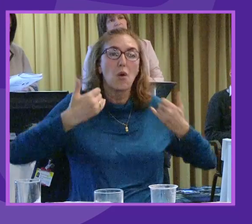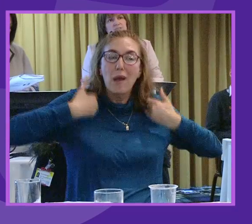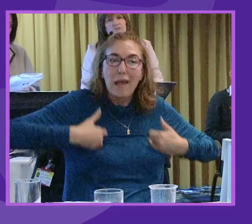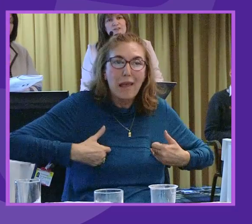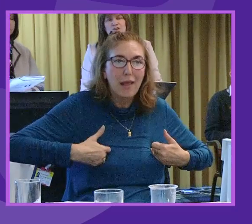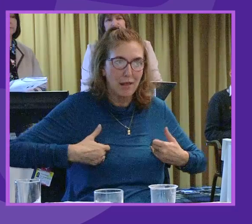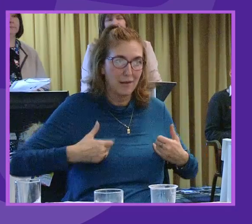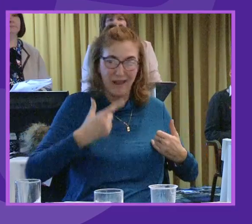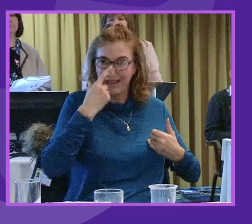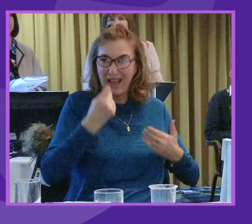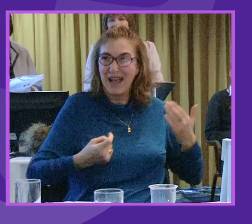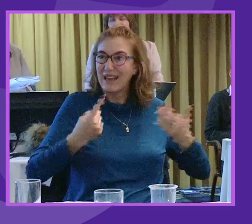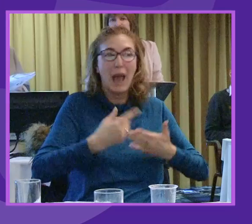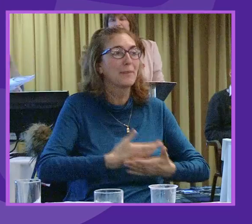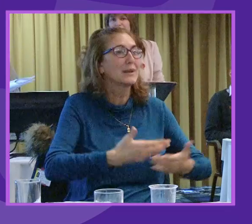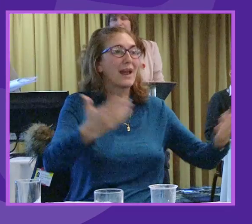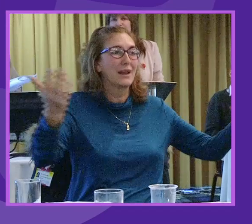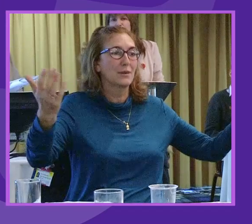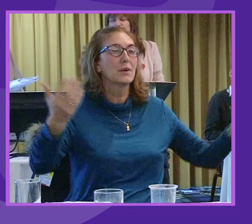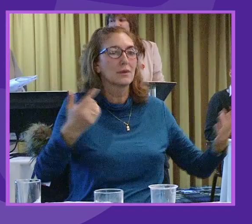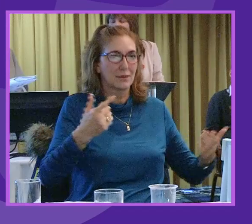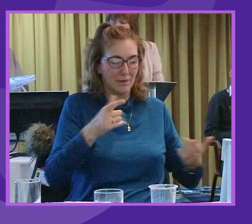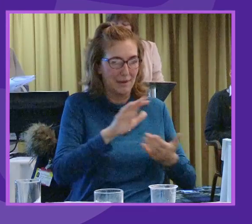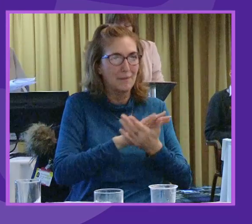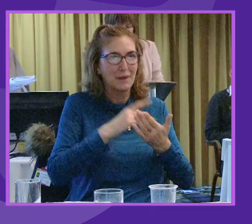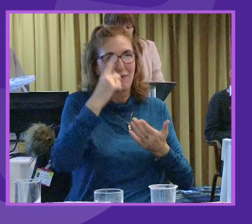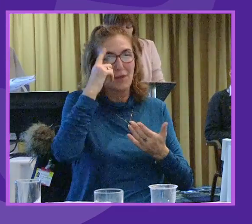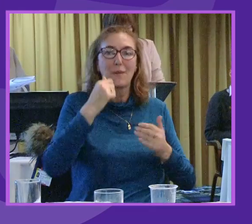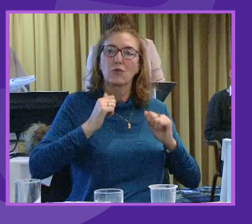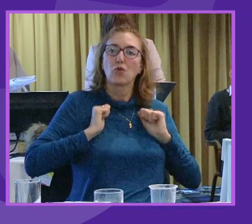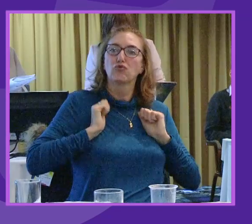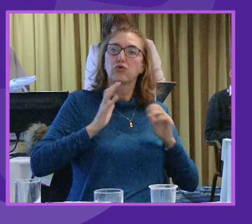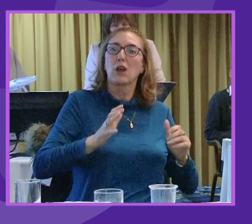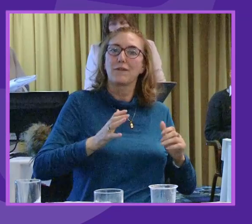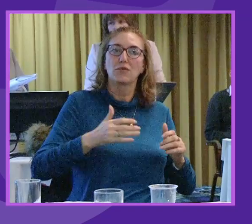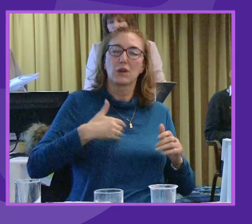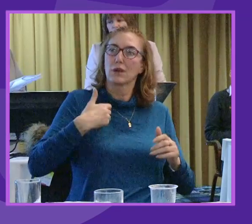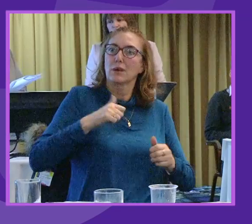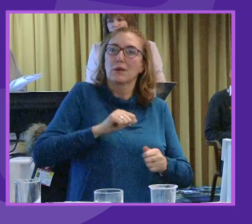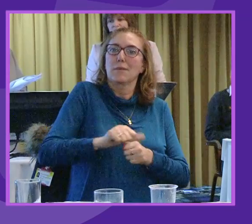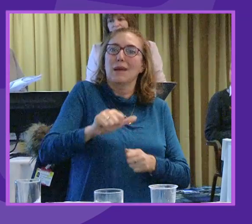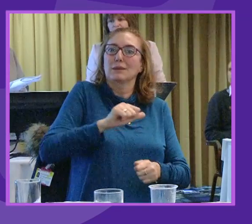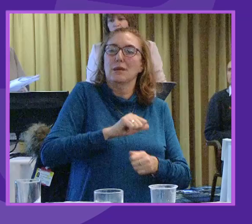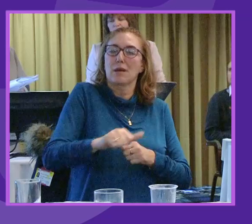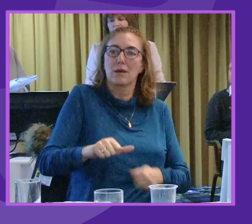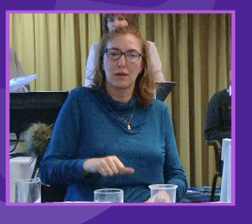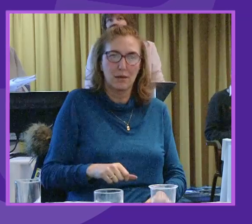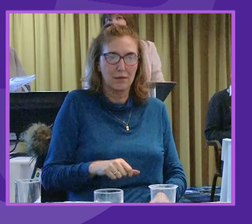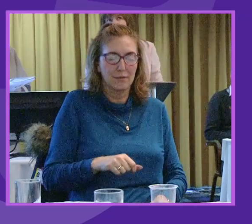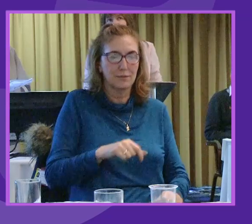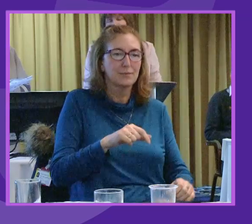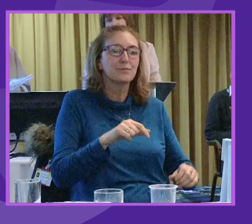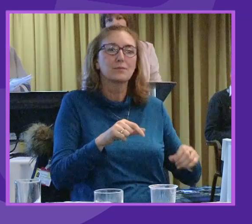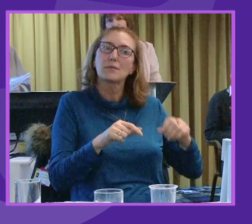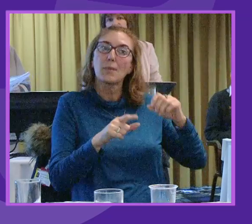our recovery and well-being. And for those of you who have read the 5-year forward view in detail,